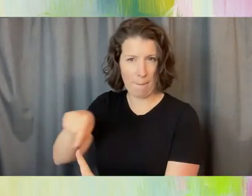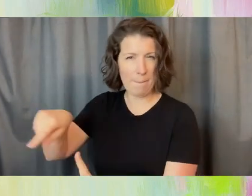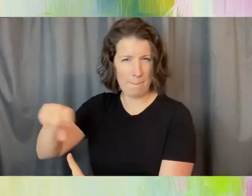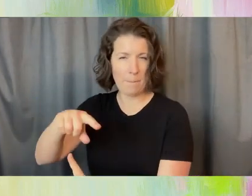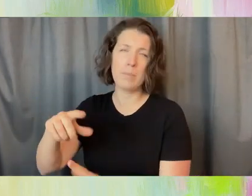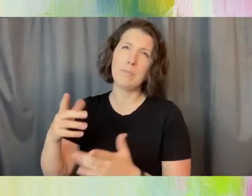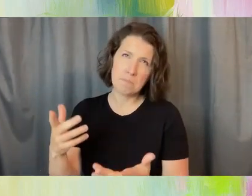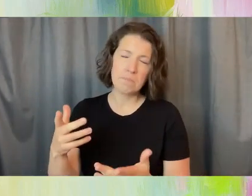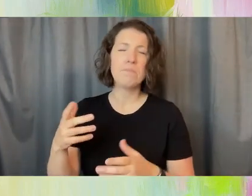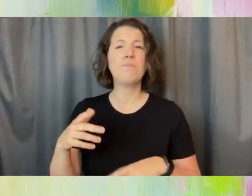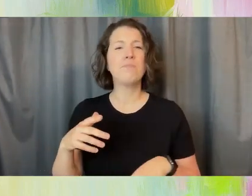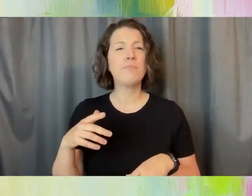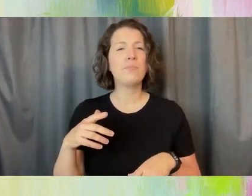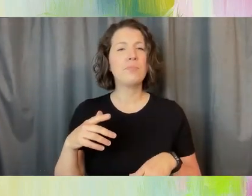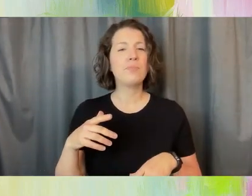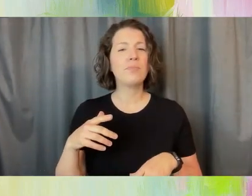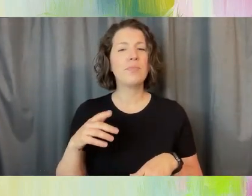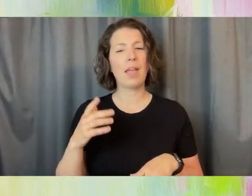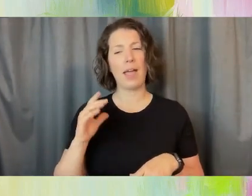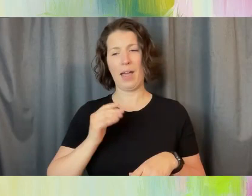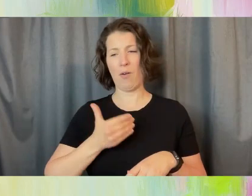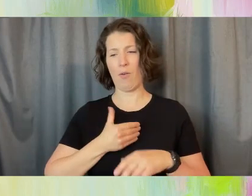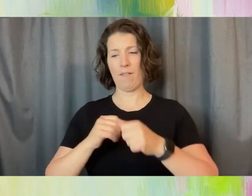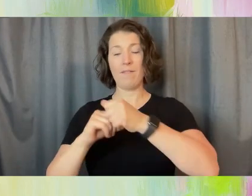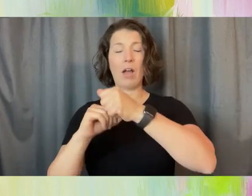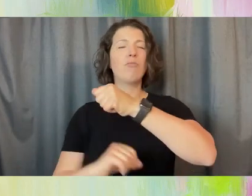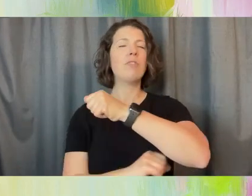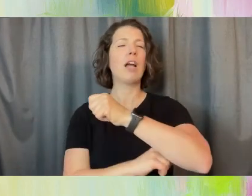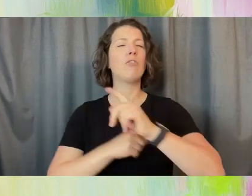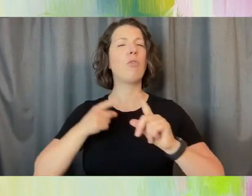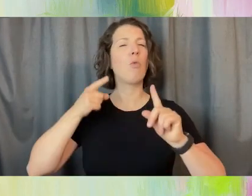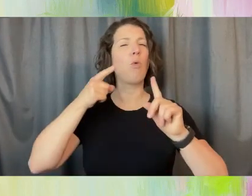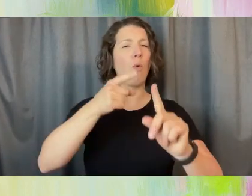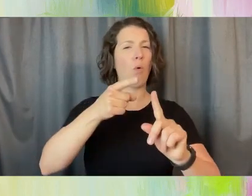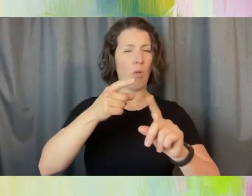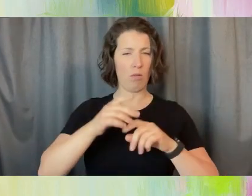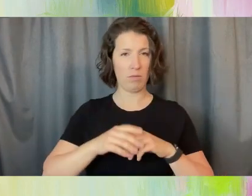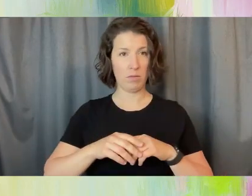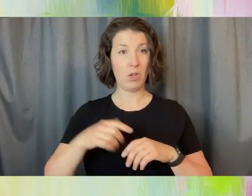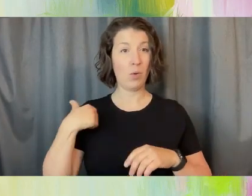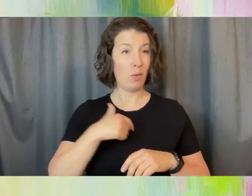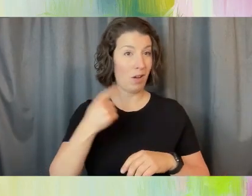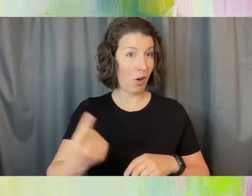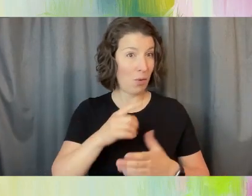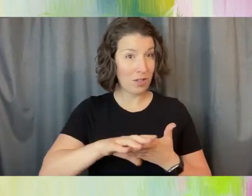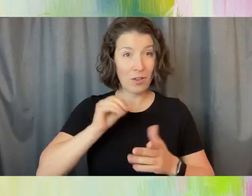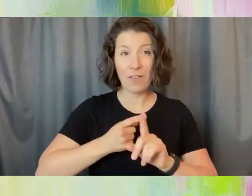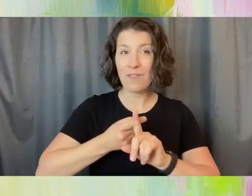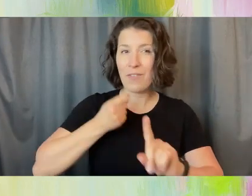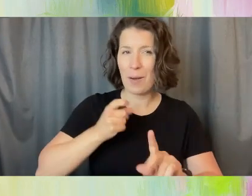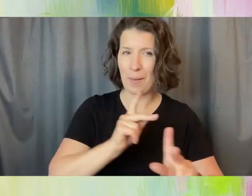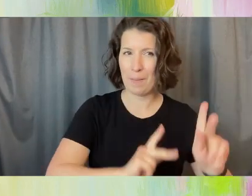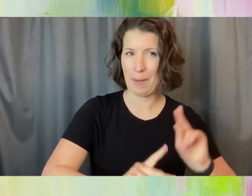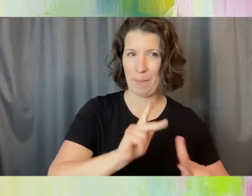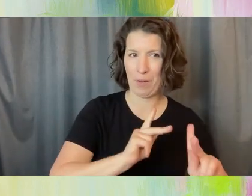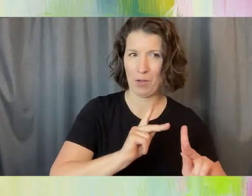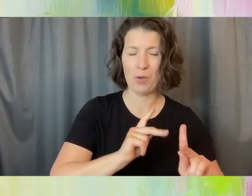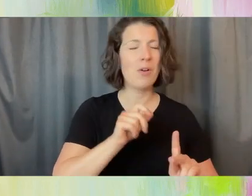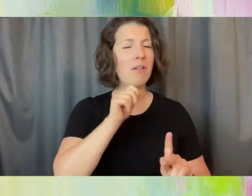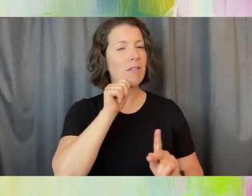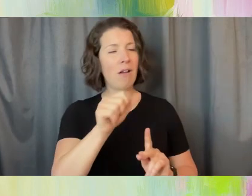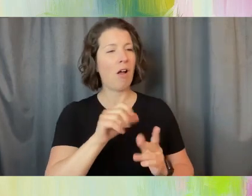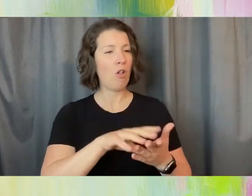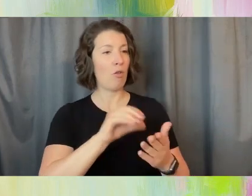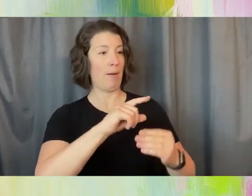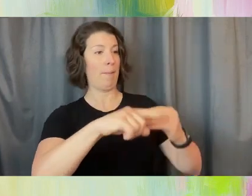one of our kind of foundational goals is that we always learn from people. We don't learn about people. And I think it's a really